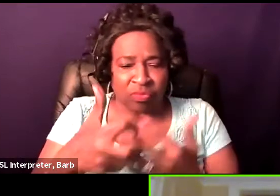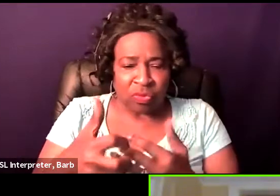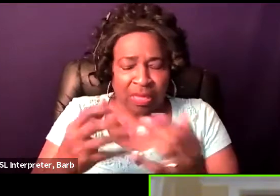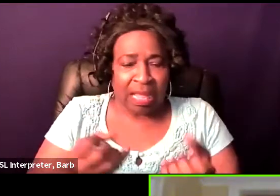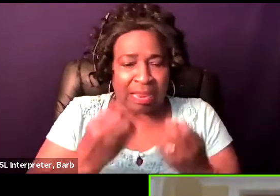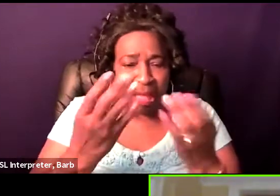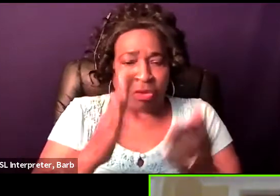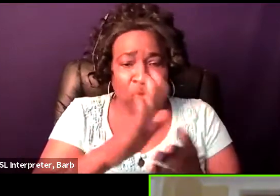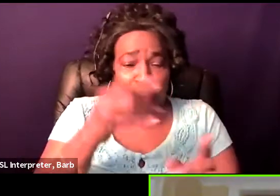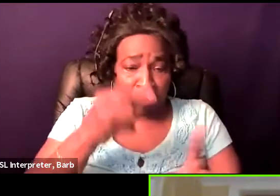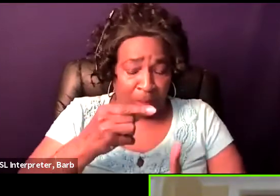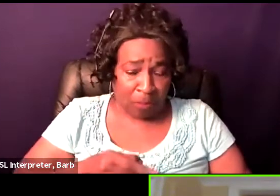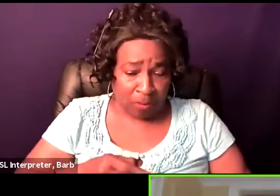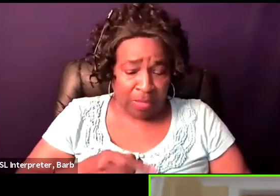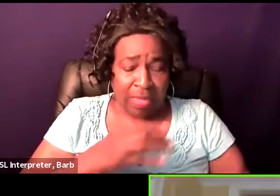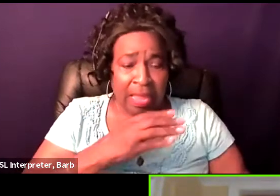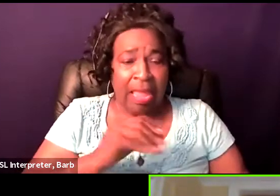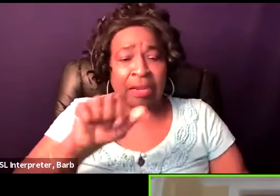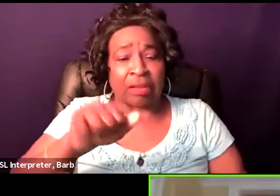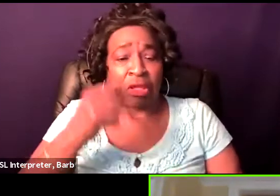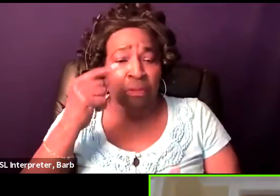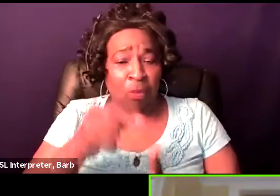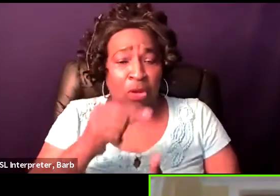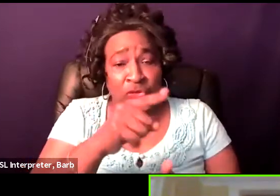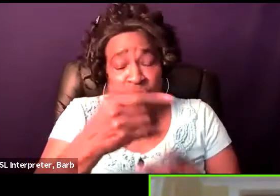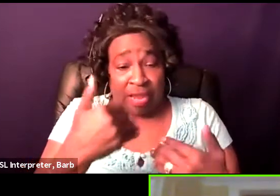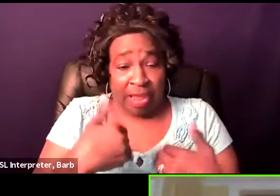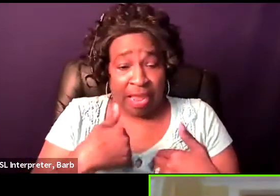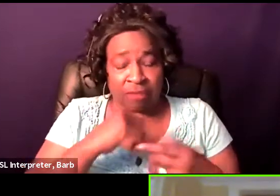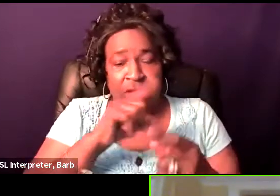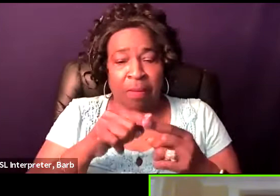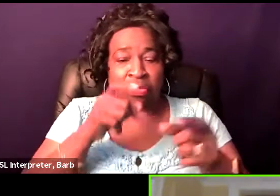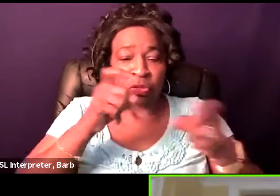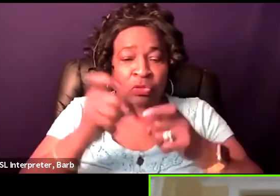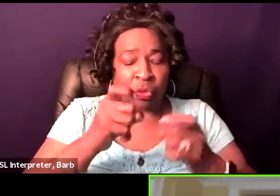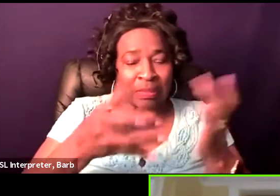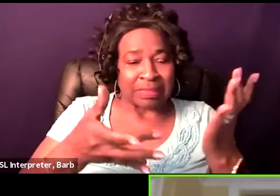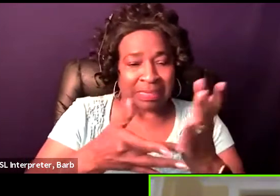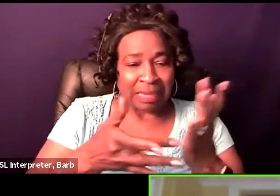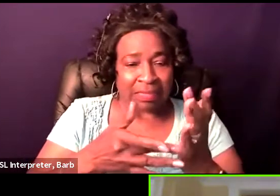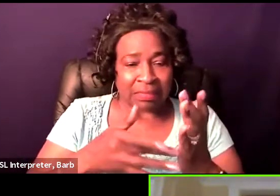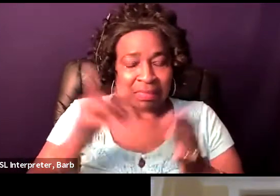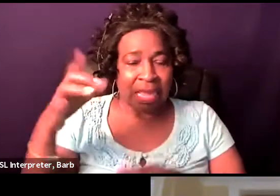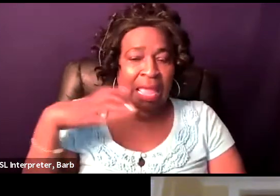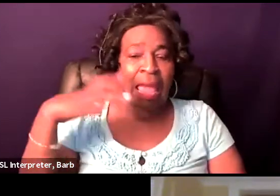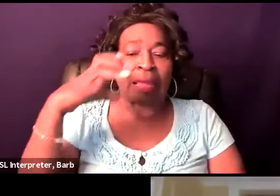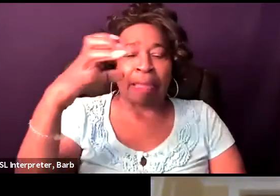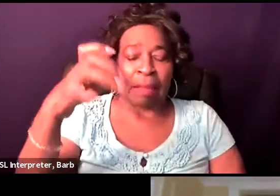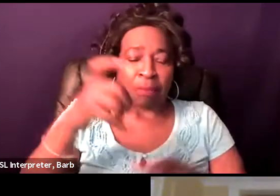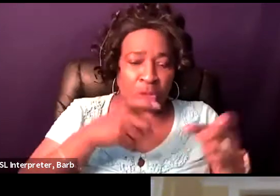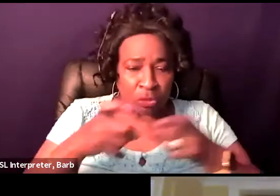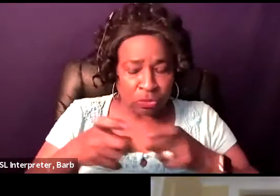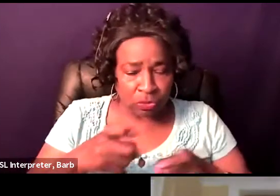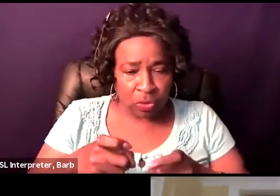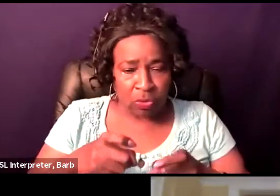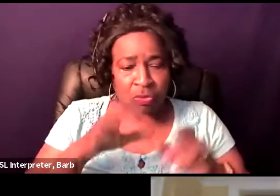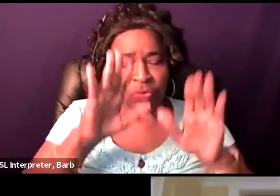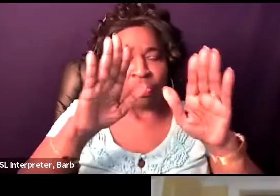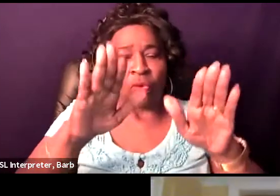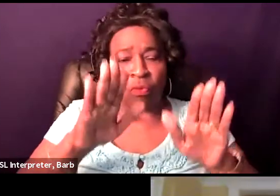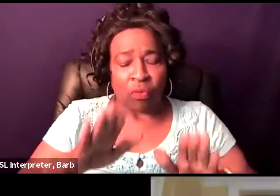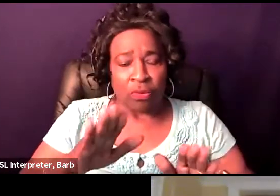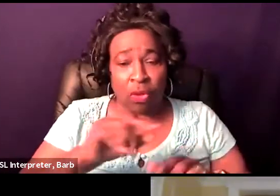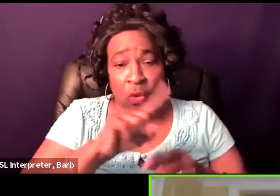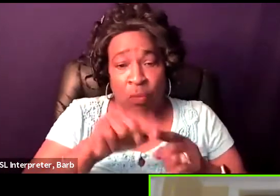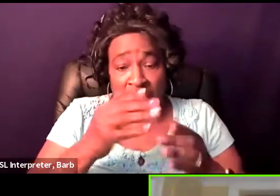then another point you have is about the control of the technology, the capital control. Mm-hmm. So when this whole thing started, we were